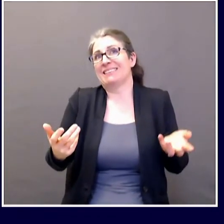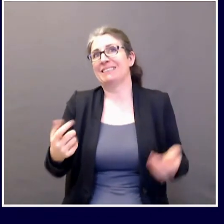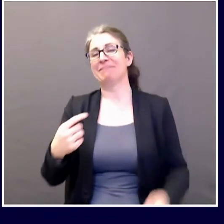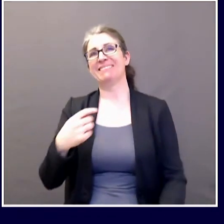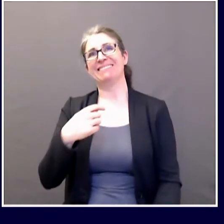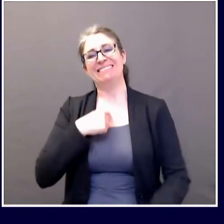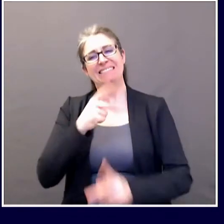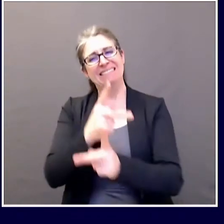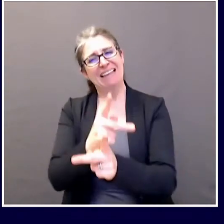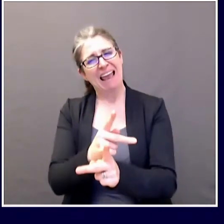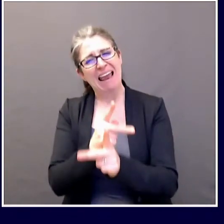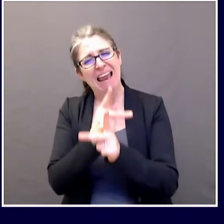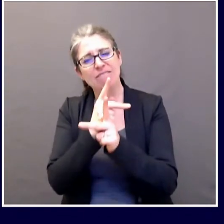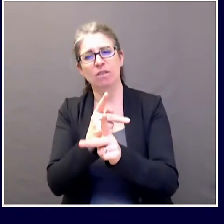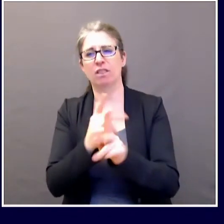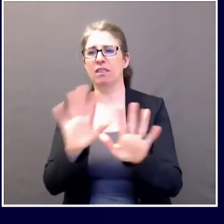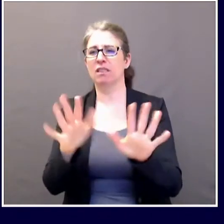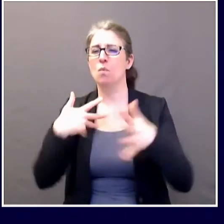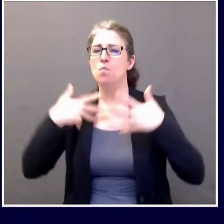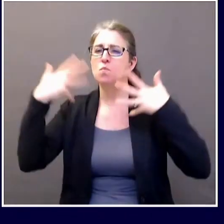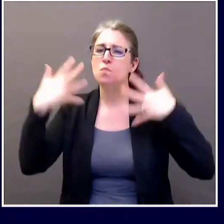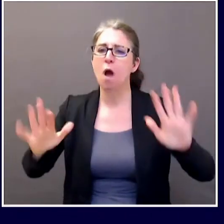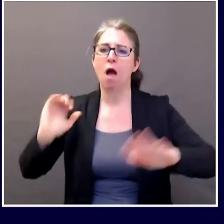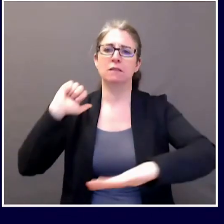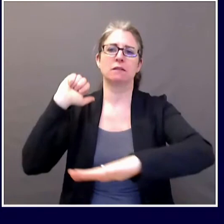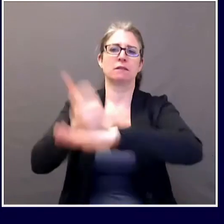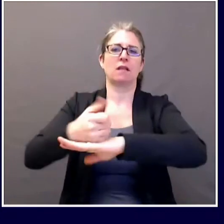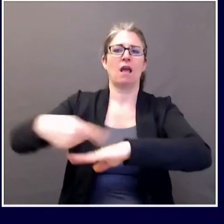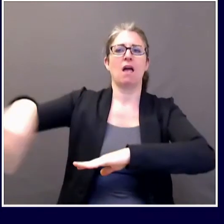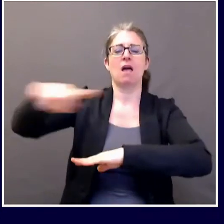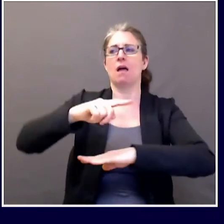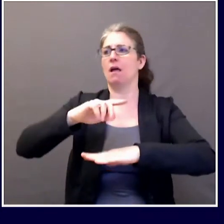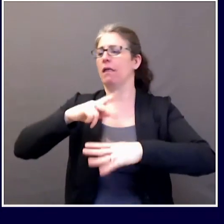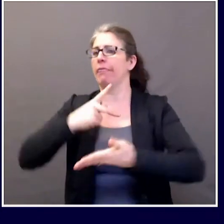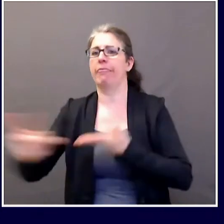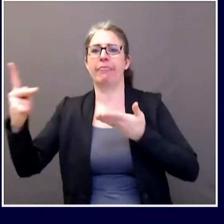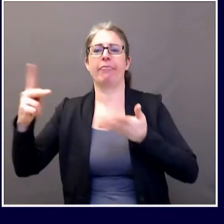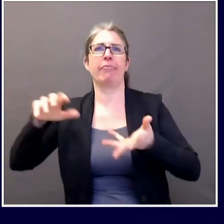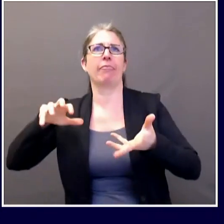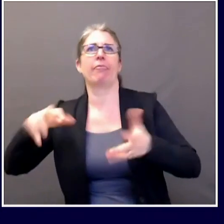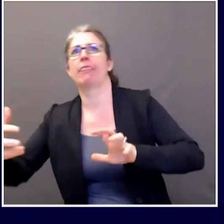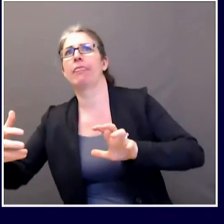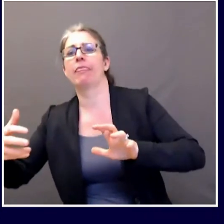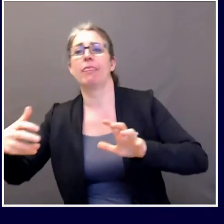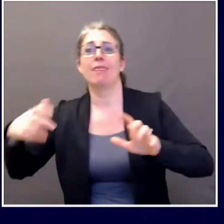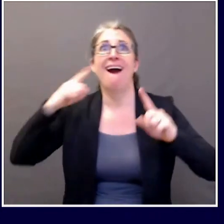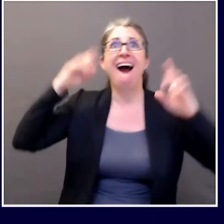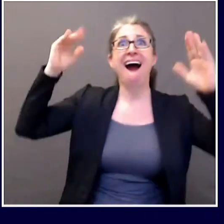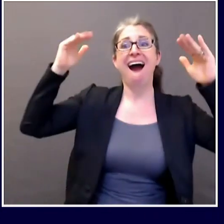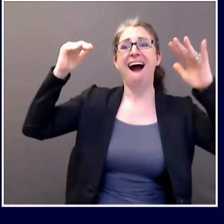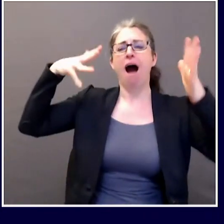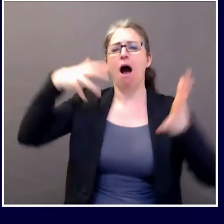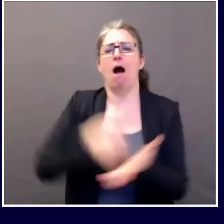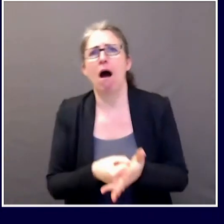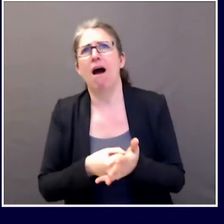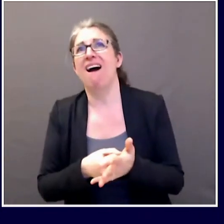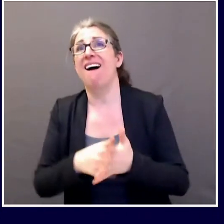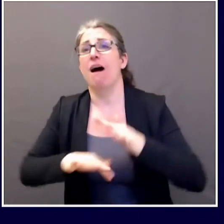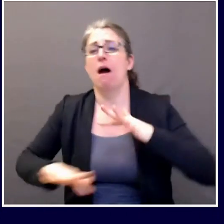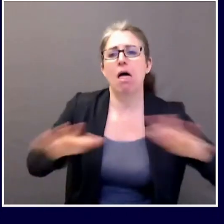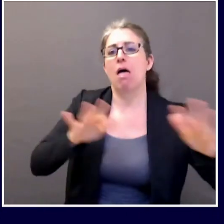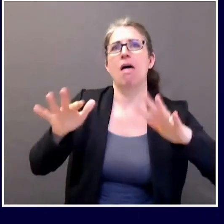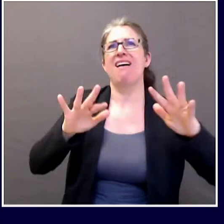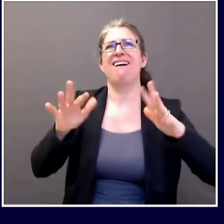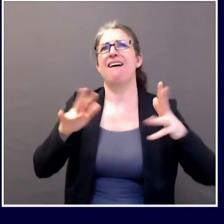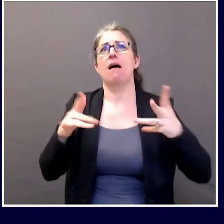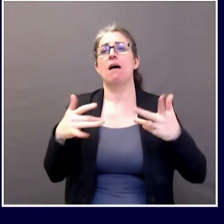that it means that a lot of folks are left feeling like they don't know what their spot in line is. I acknowledge that. I suppose that